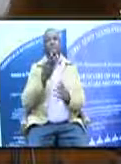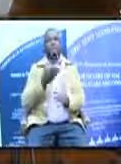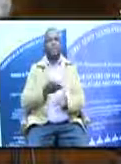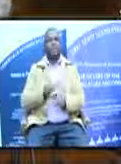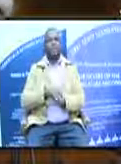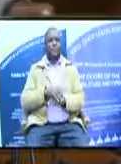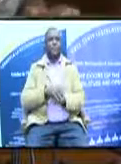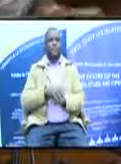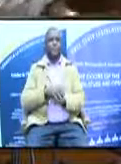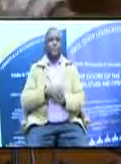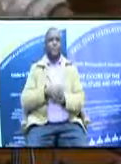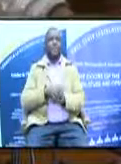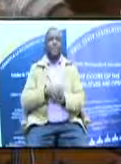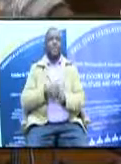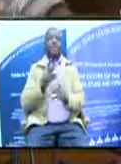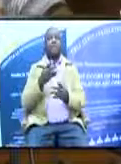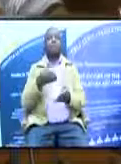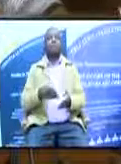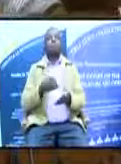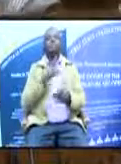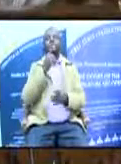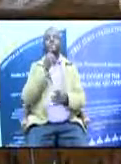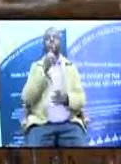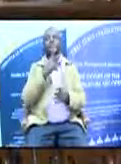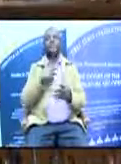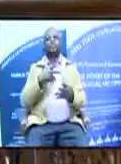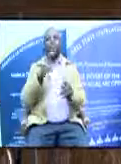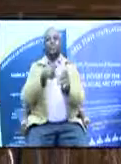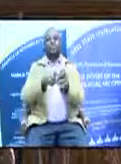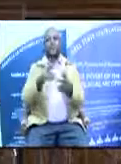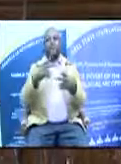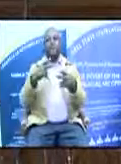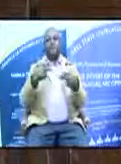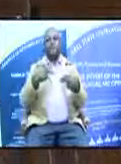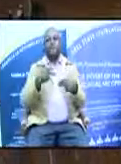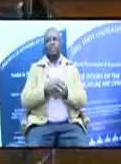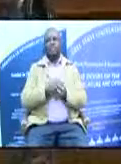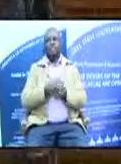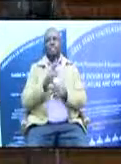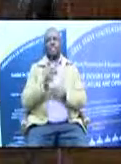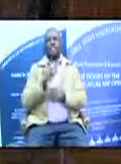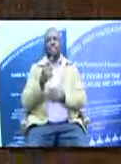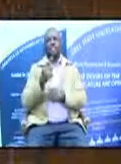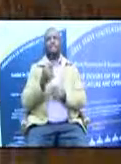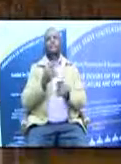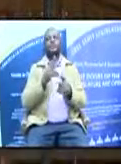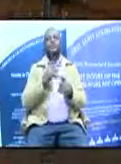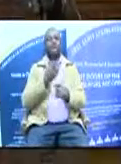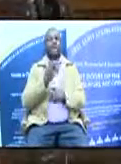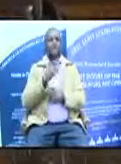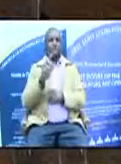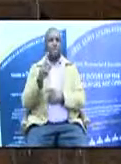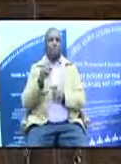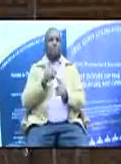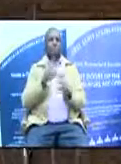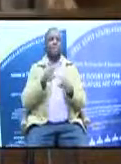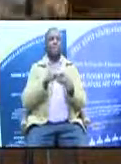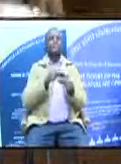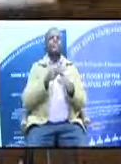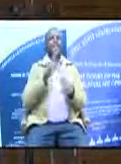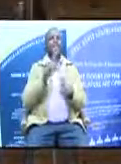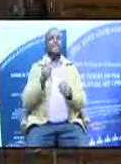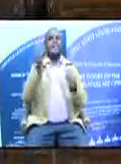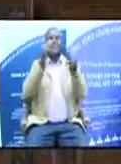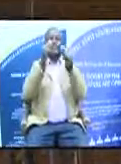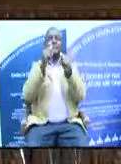present here today, even on the virtual platform, Director General, HODs, and members of the senior